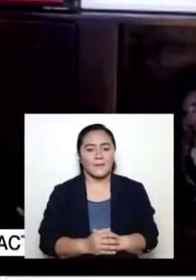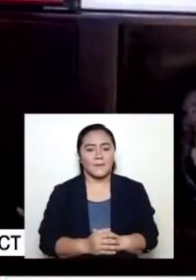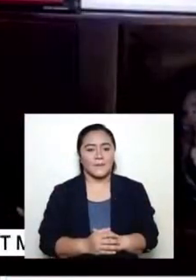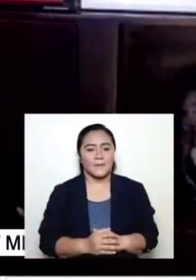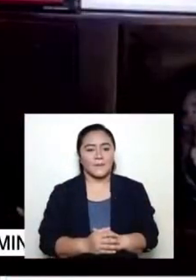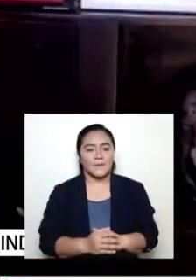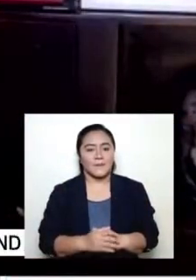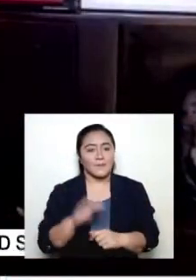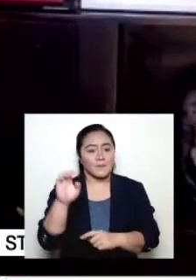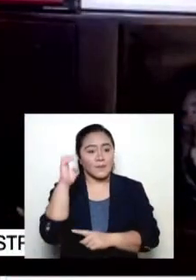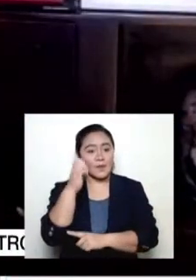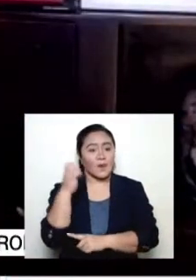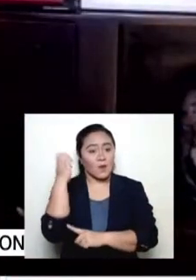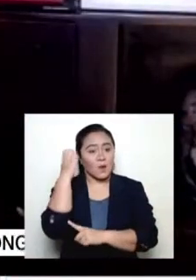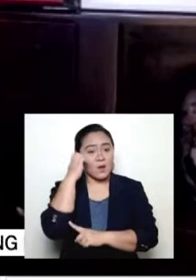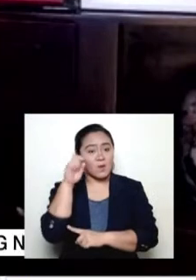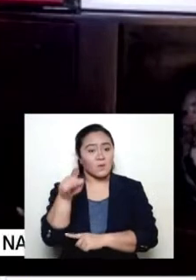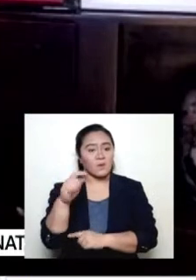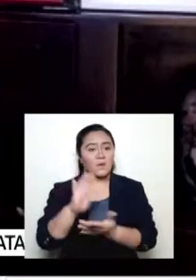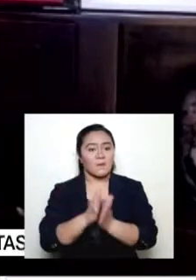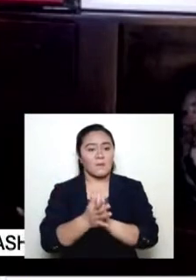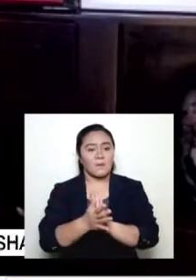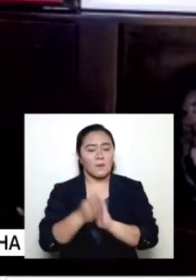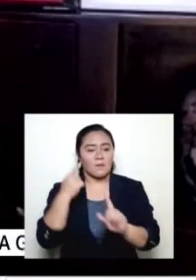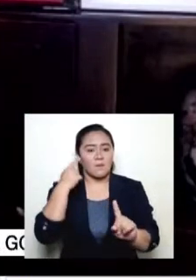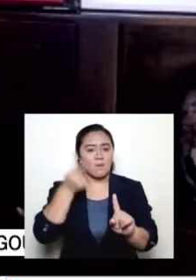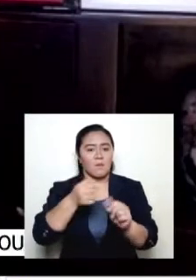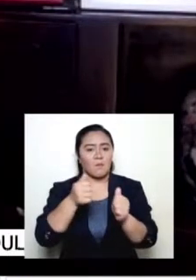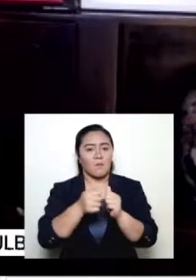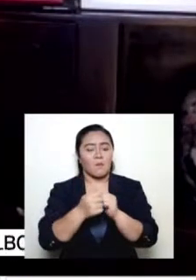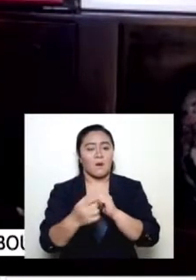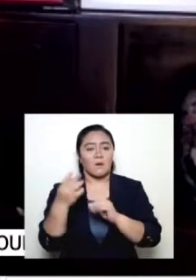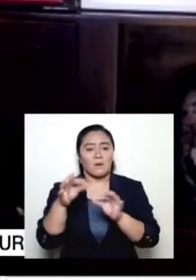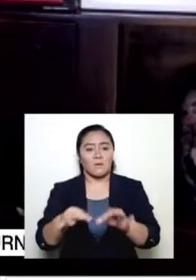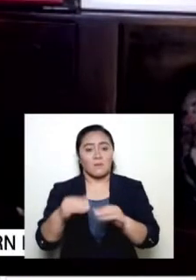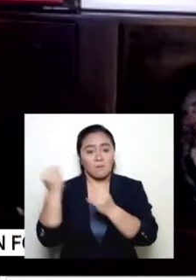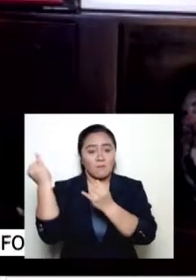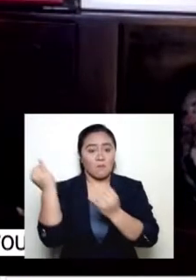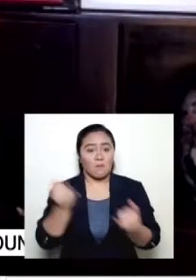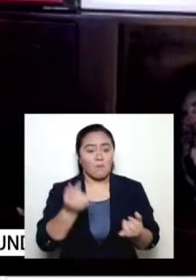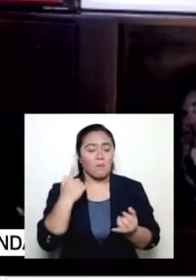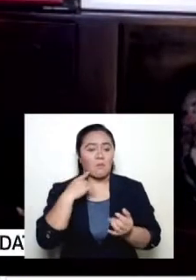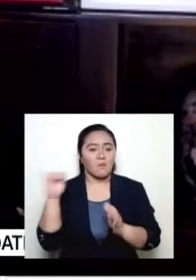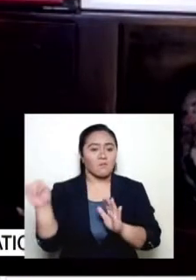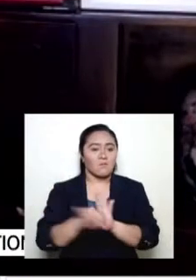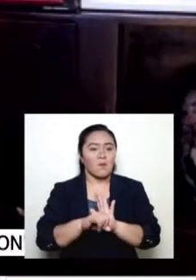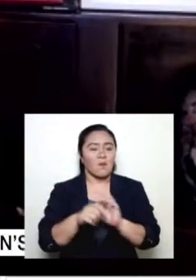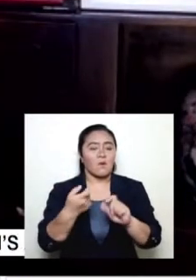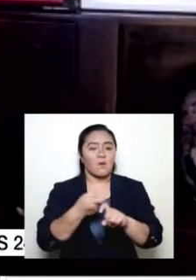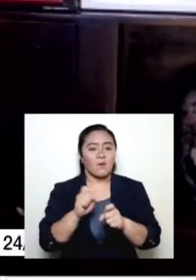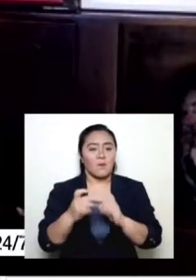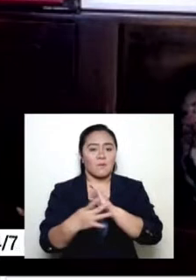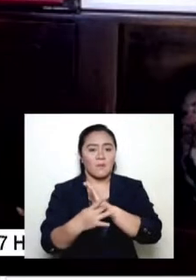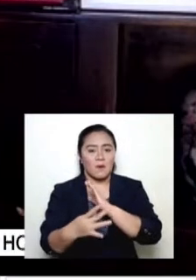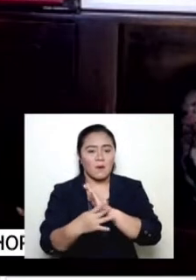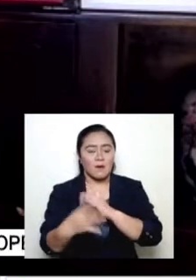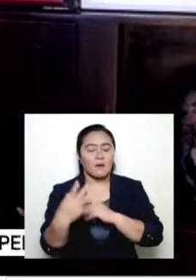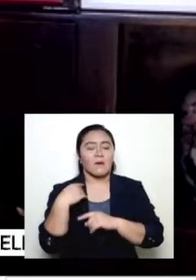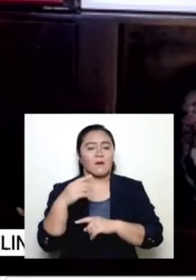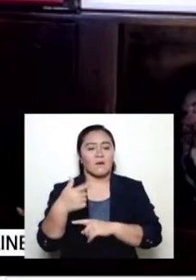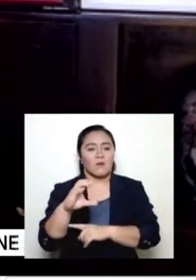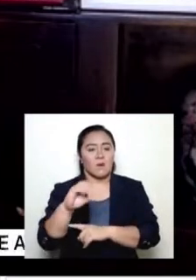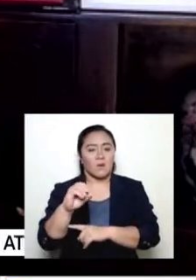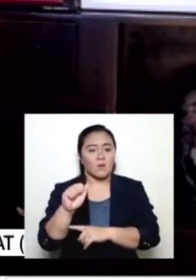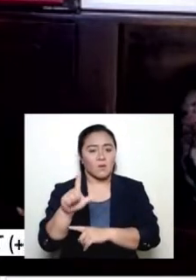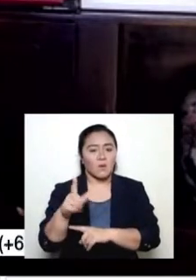The European Union is set to phase out its imports of Russian gas, oil, and coal in the wake of the country's invasion of